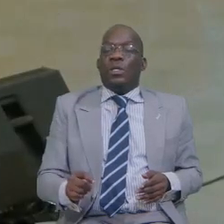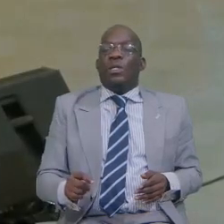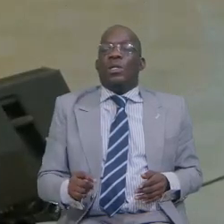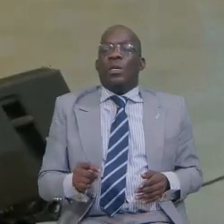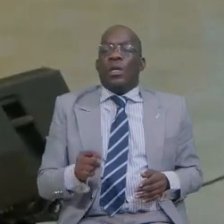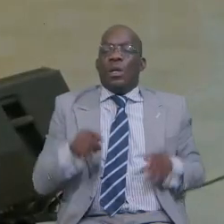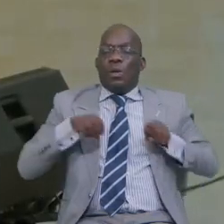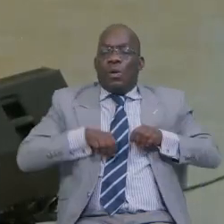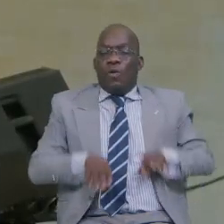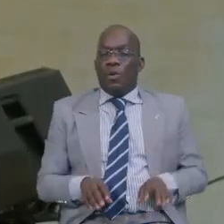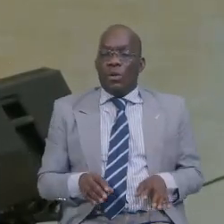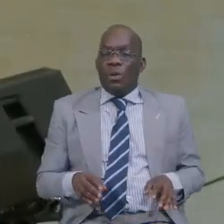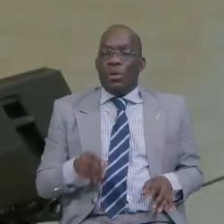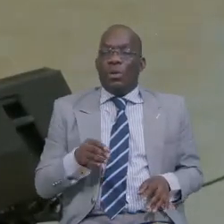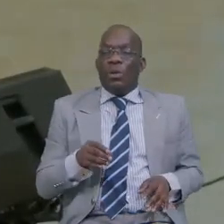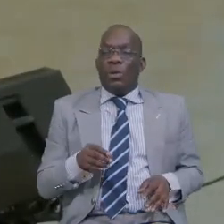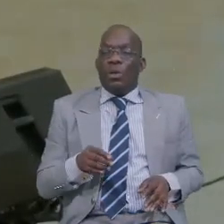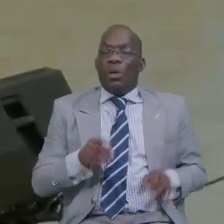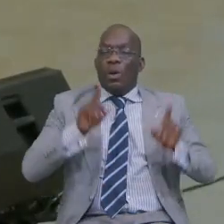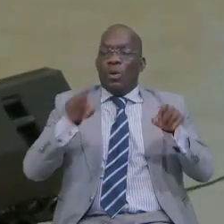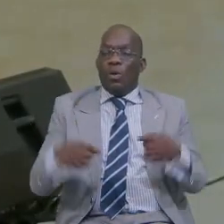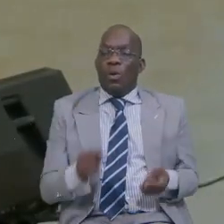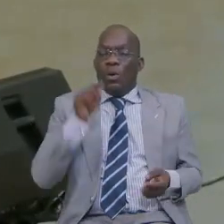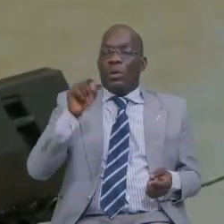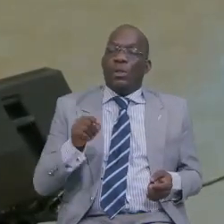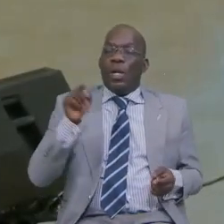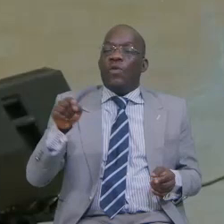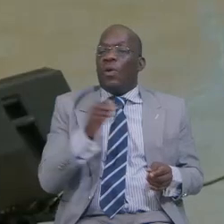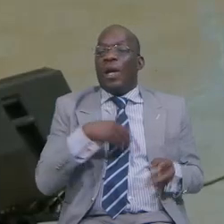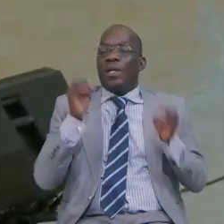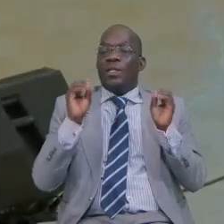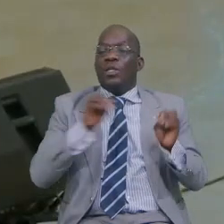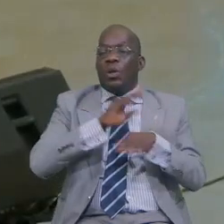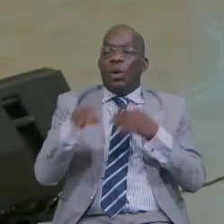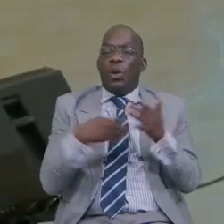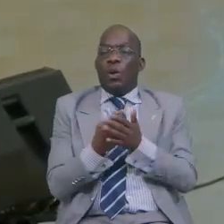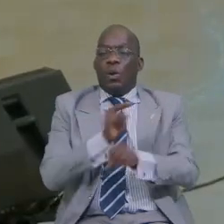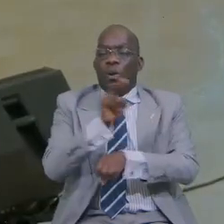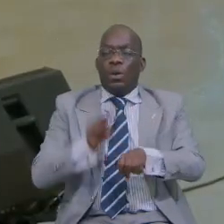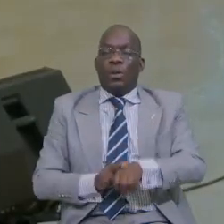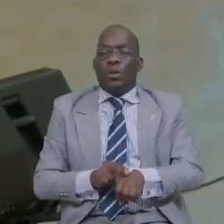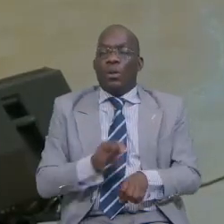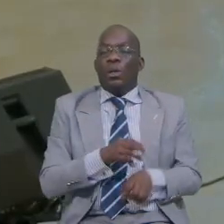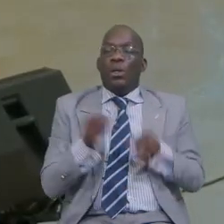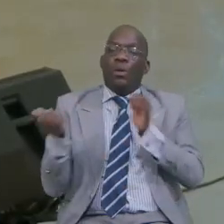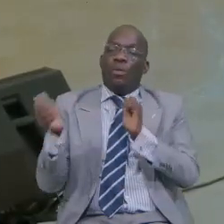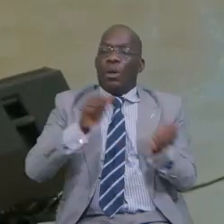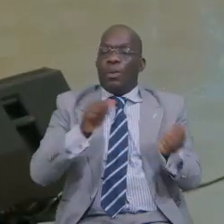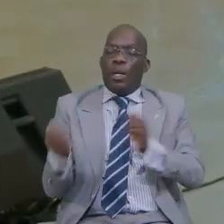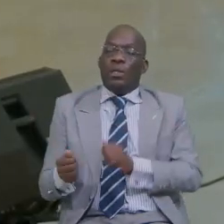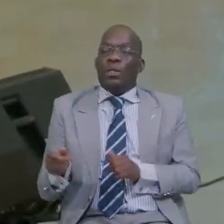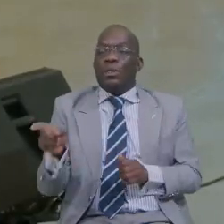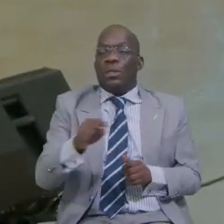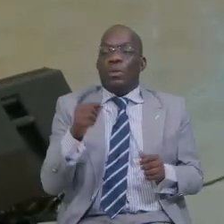your psychological, go ye therefore and teach all nations, baptizing them in the name of the